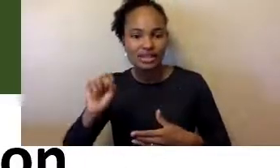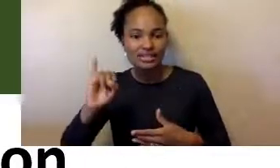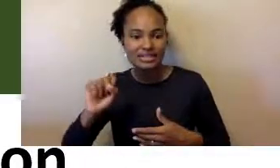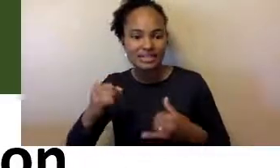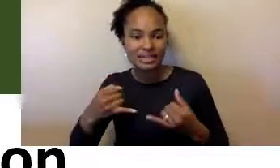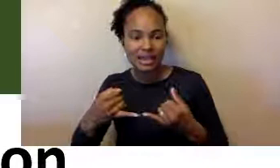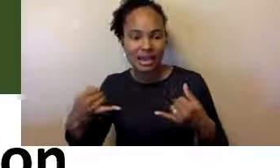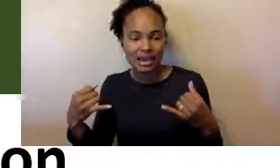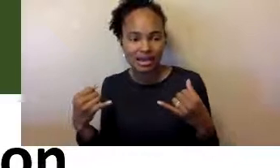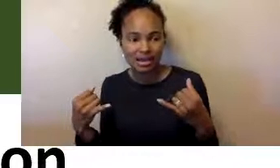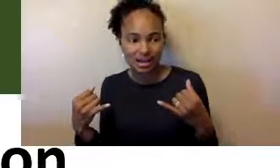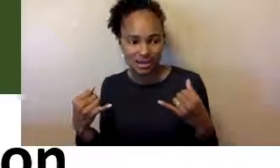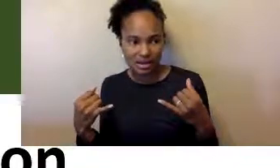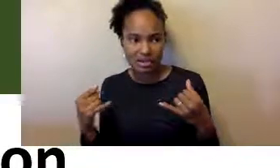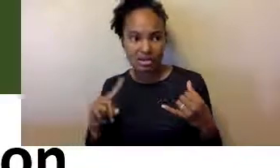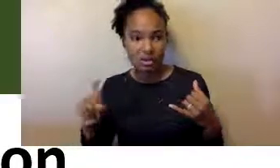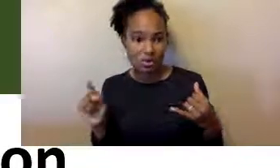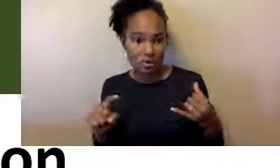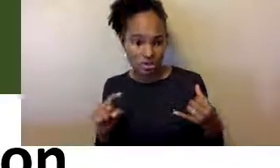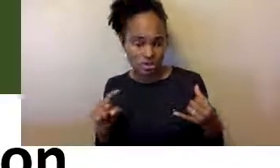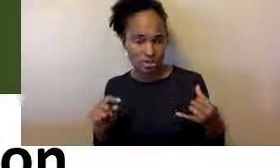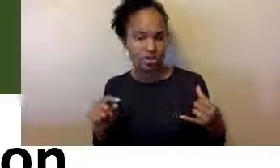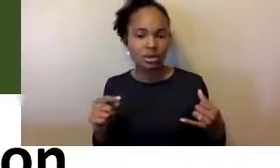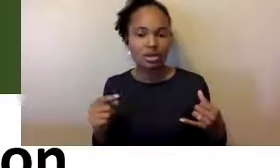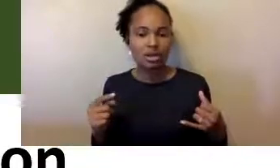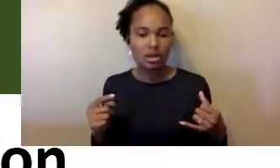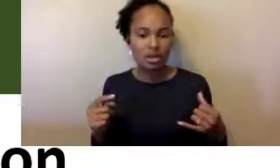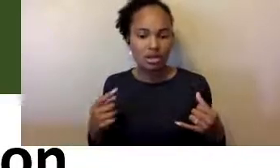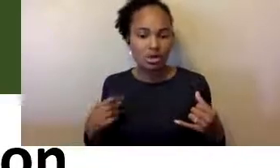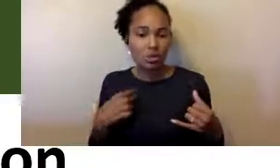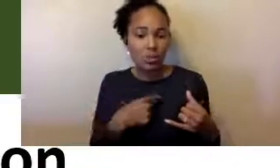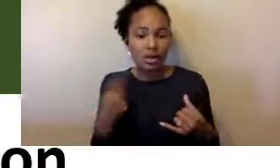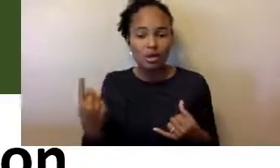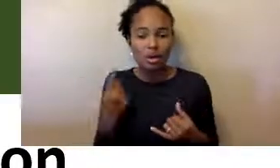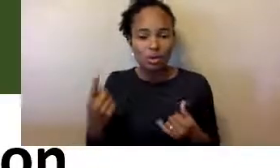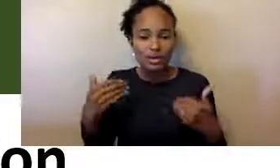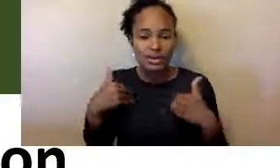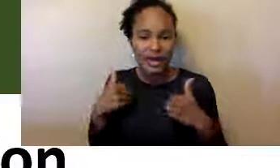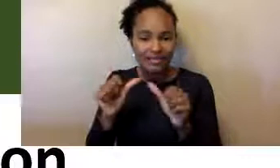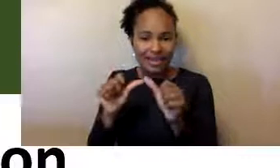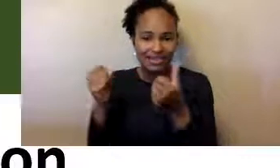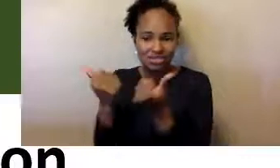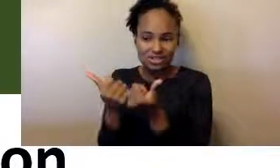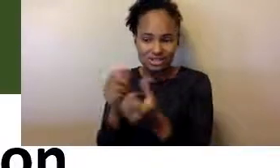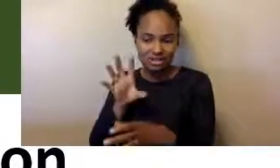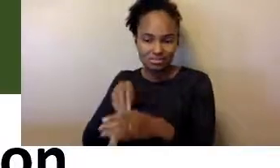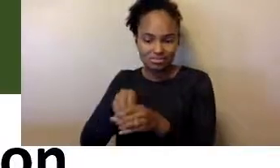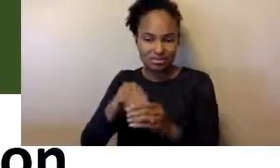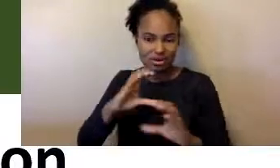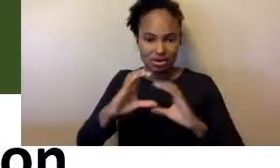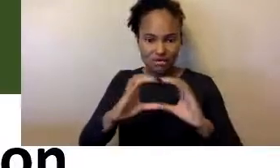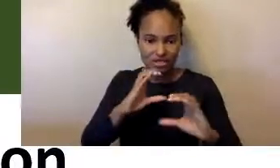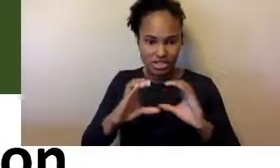So the question is that we always have the agencies in these conversations. How can we speak with the legislators and